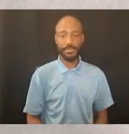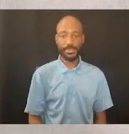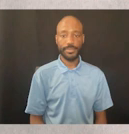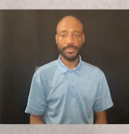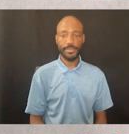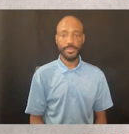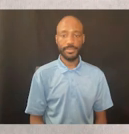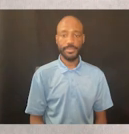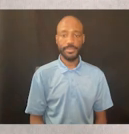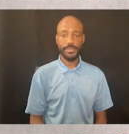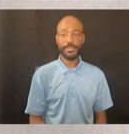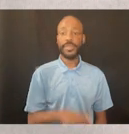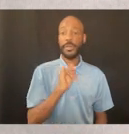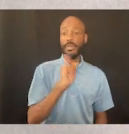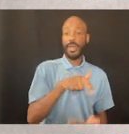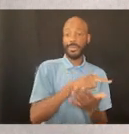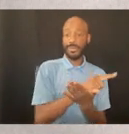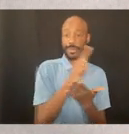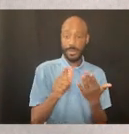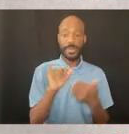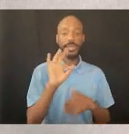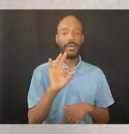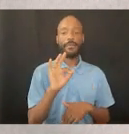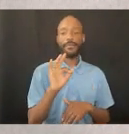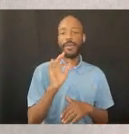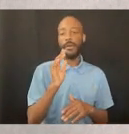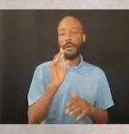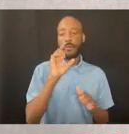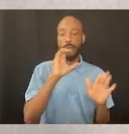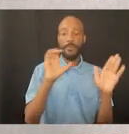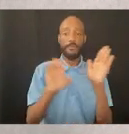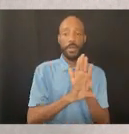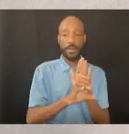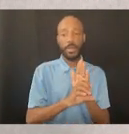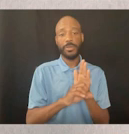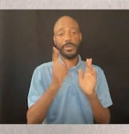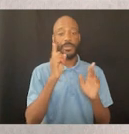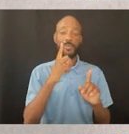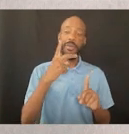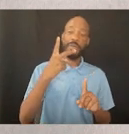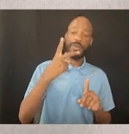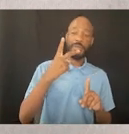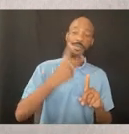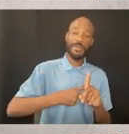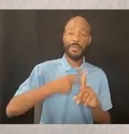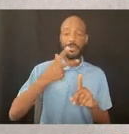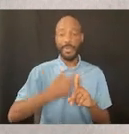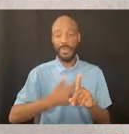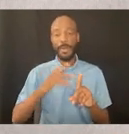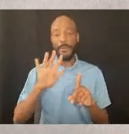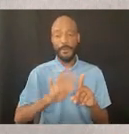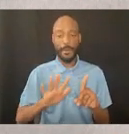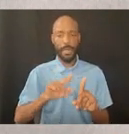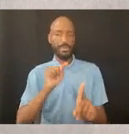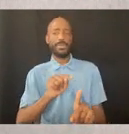I took that series of photos for about 2 or 3 months around that time. This particular one,